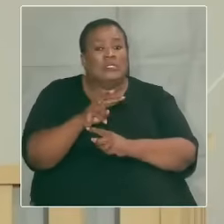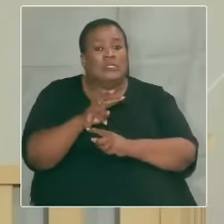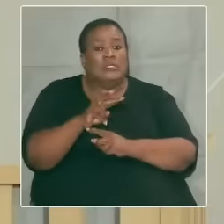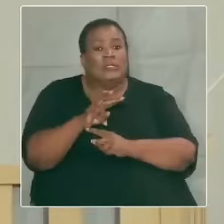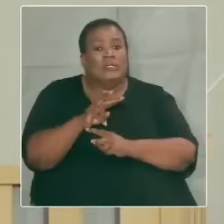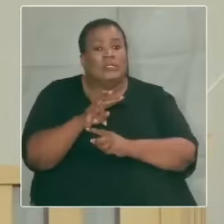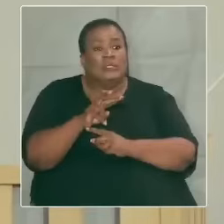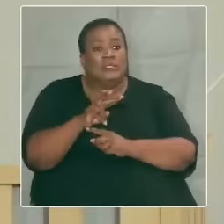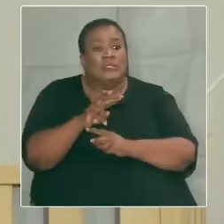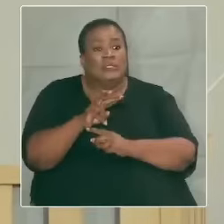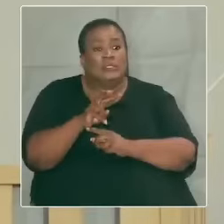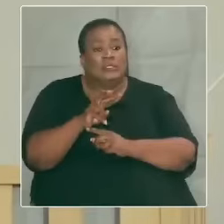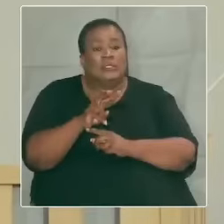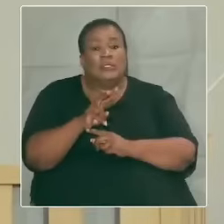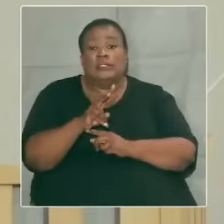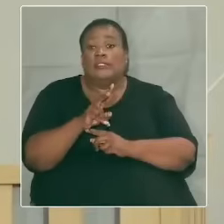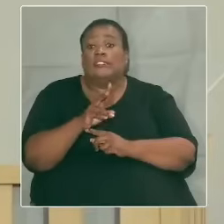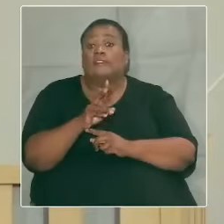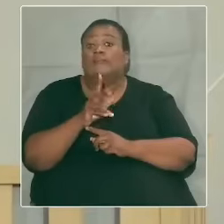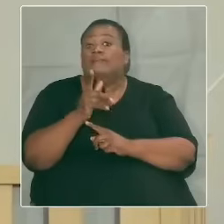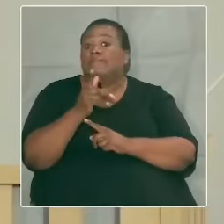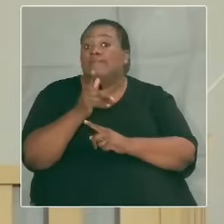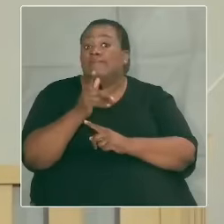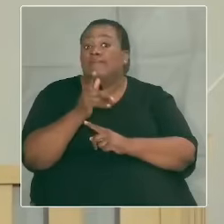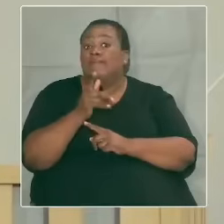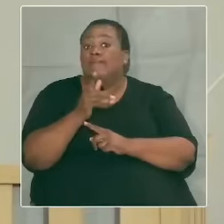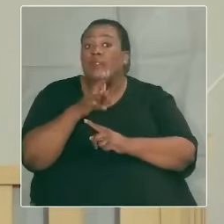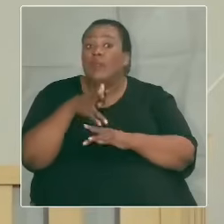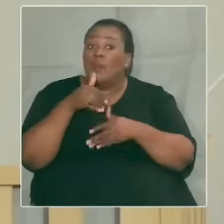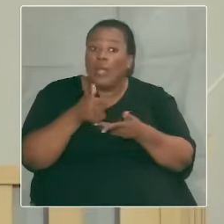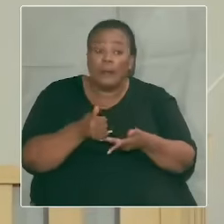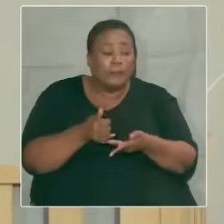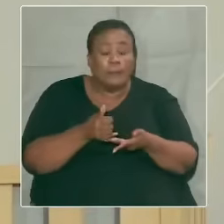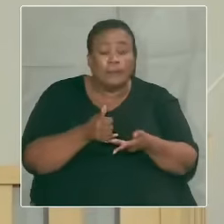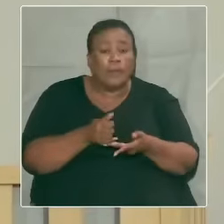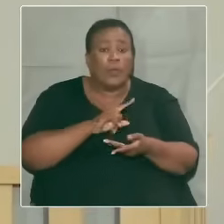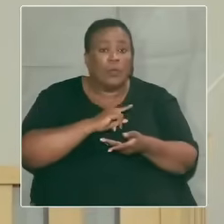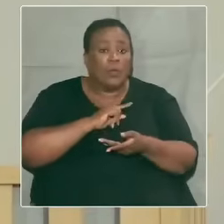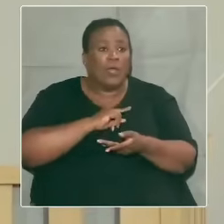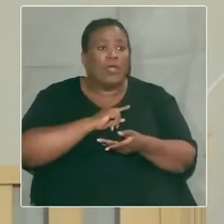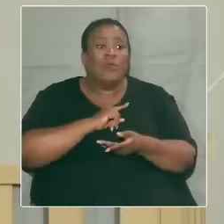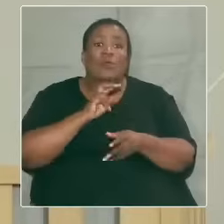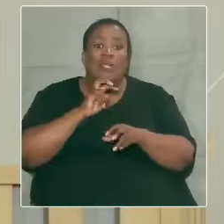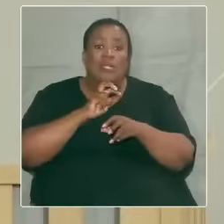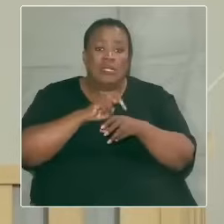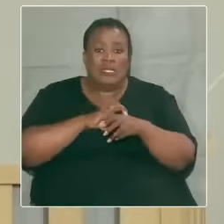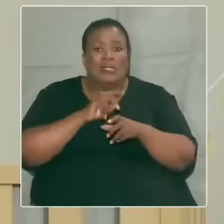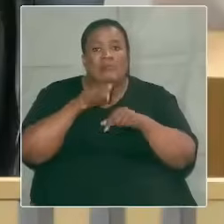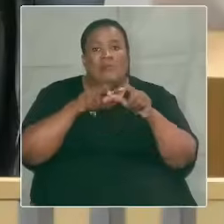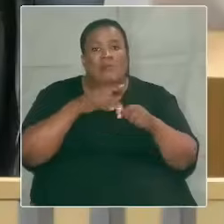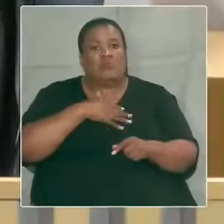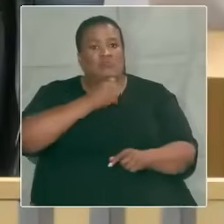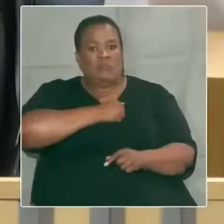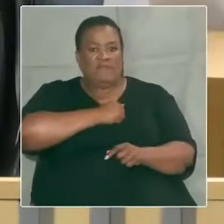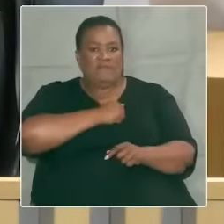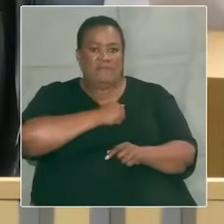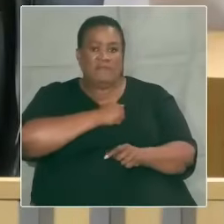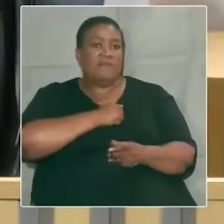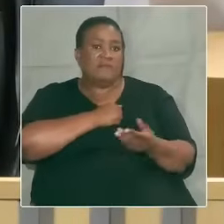not assist, because you require certain braveness to do certain things,